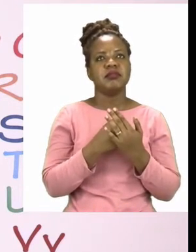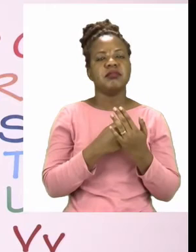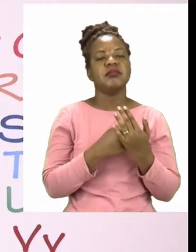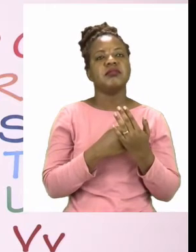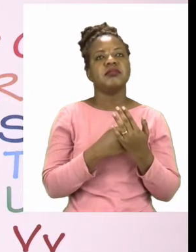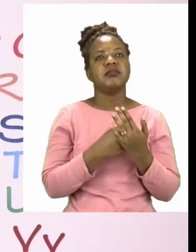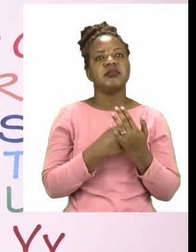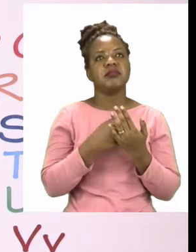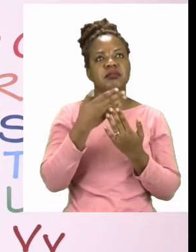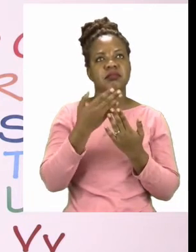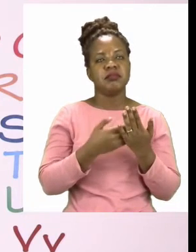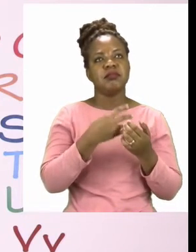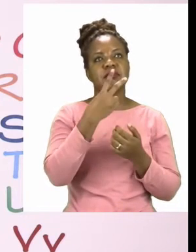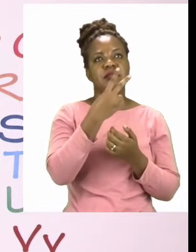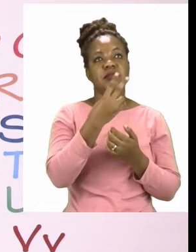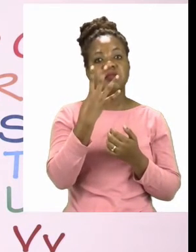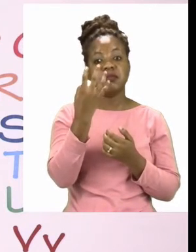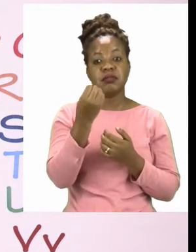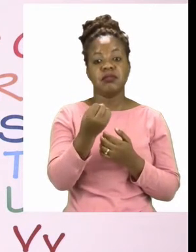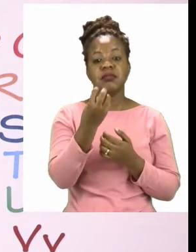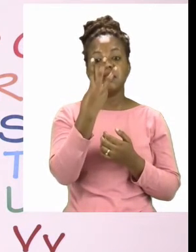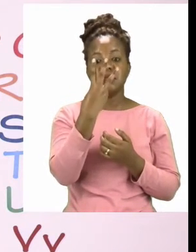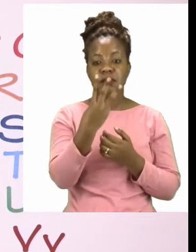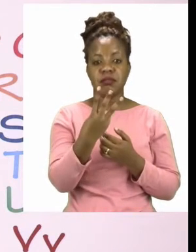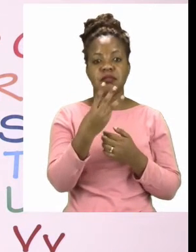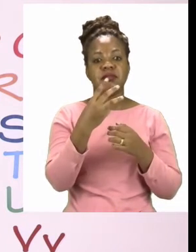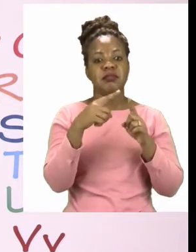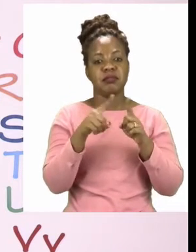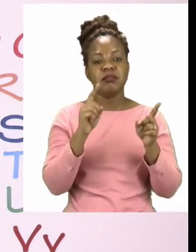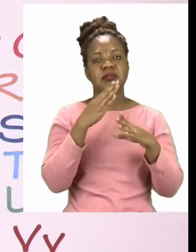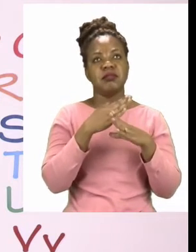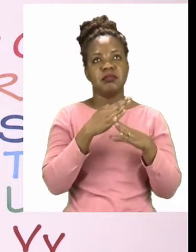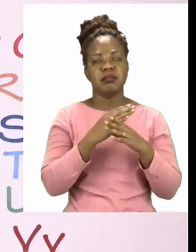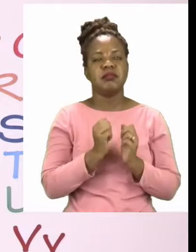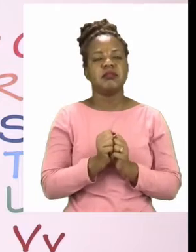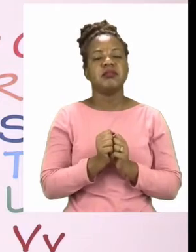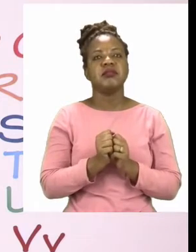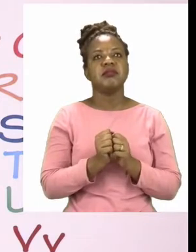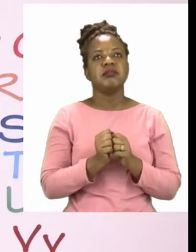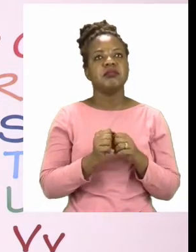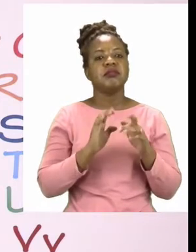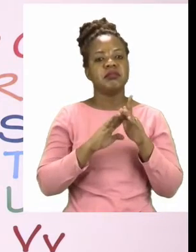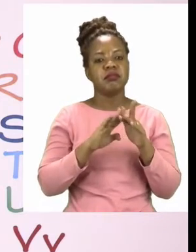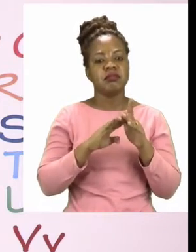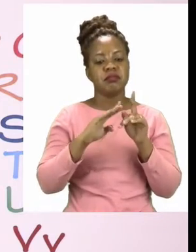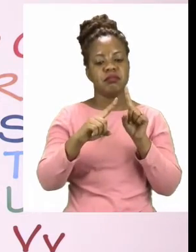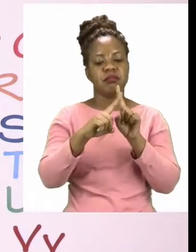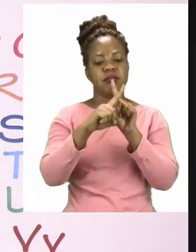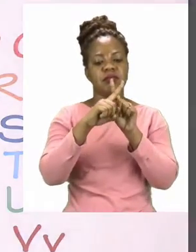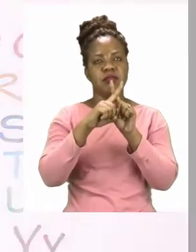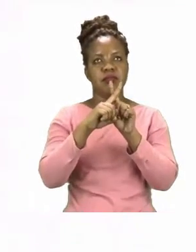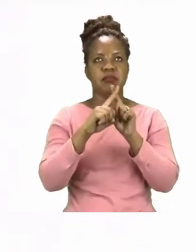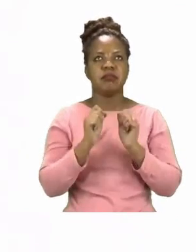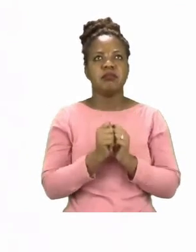24. Page 24, we are going to be doing a lot of our multiplication. We can see that